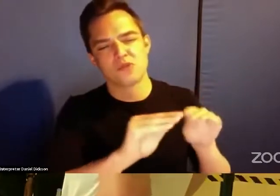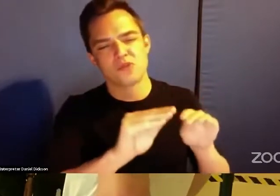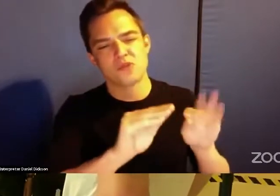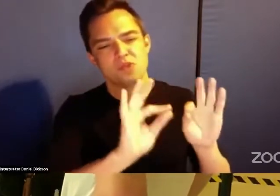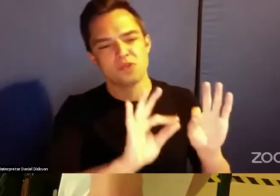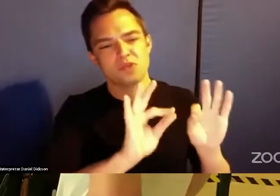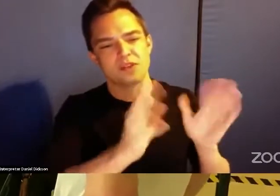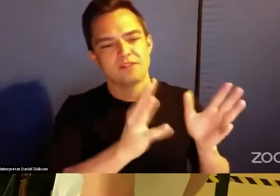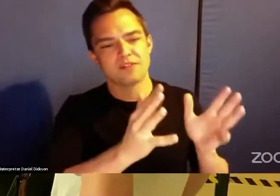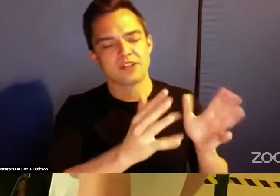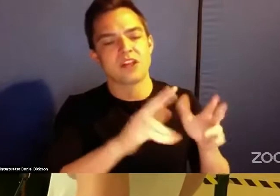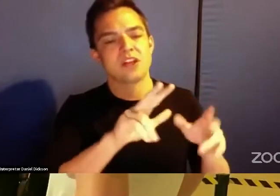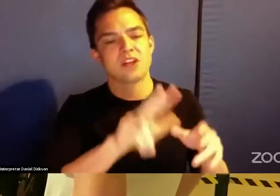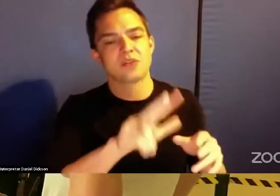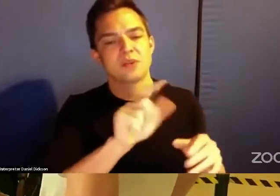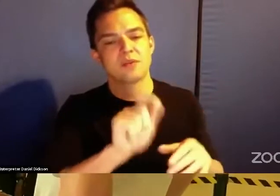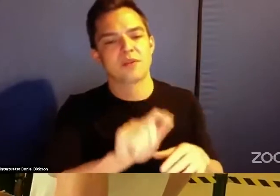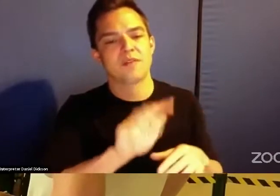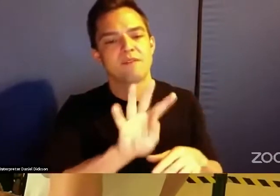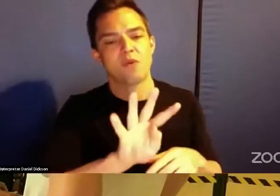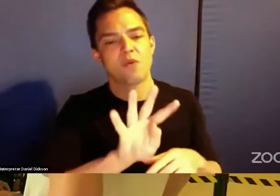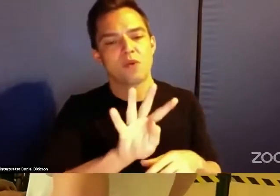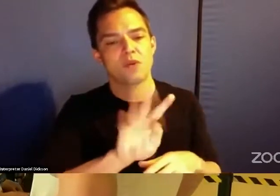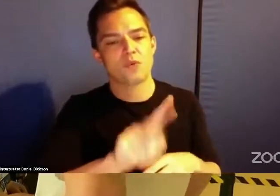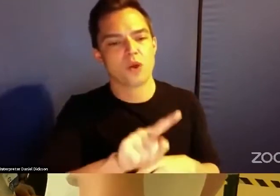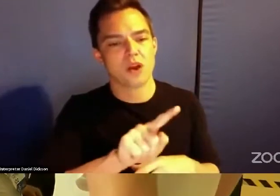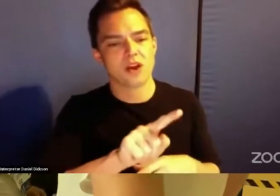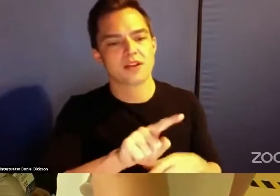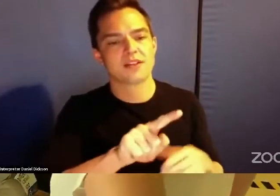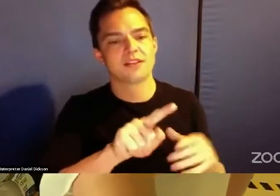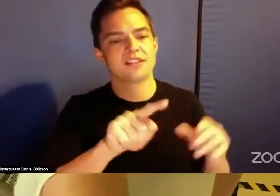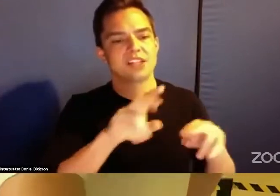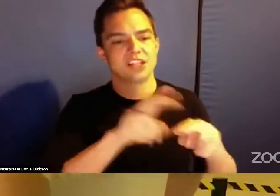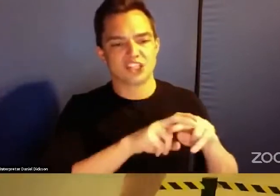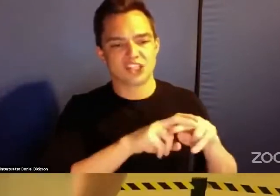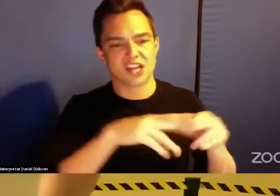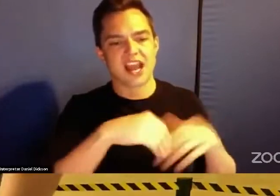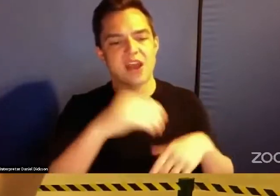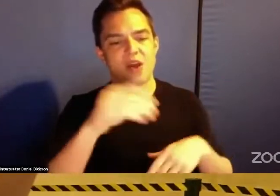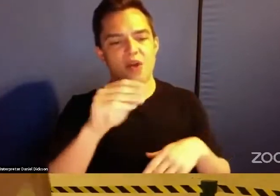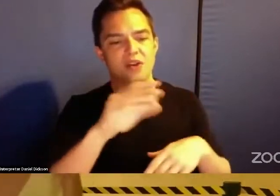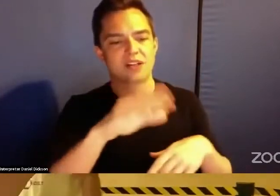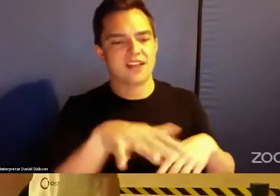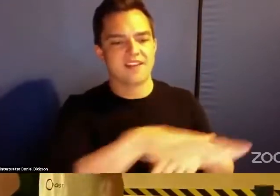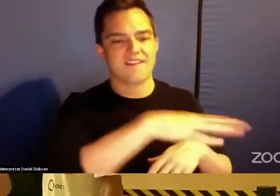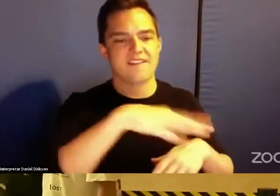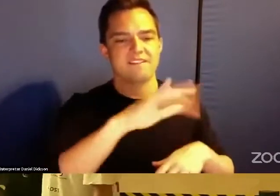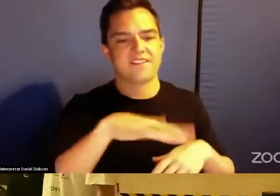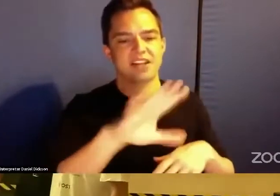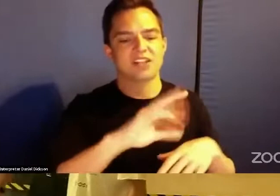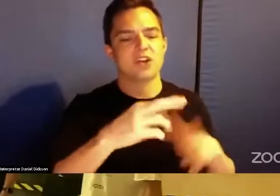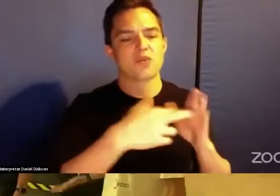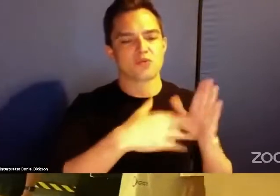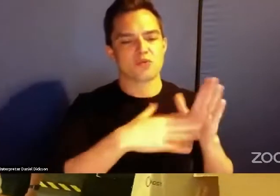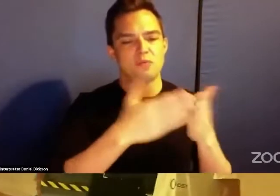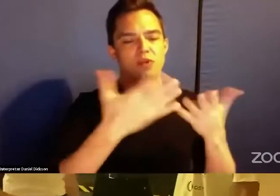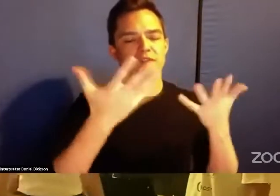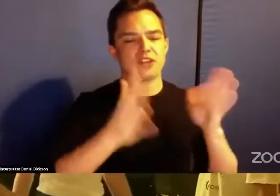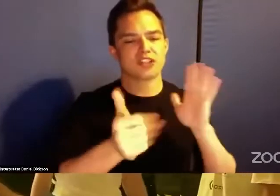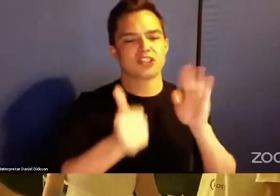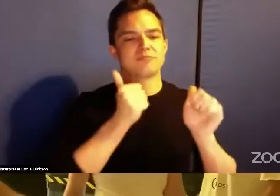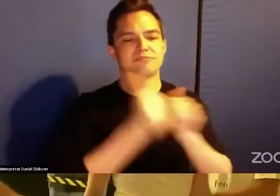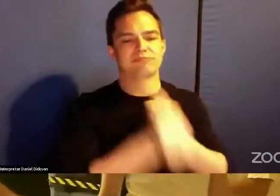3:41. The chair completely out of the field of play is the rule book. And I think we've just about completed at